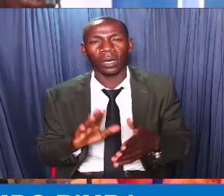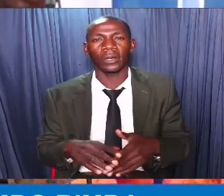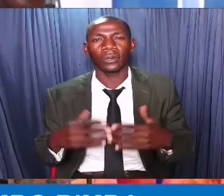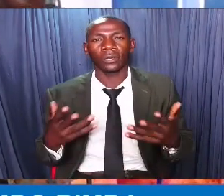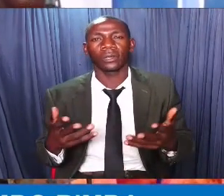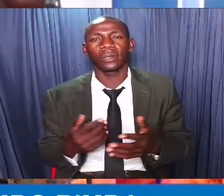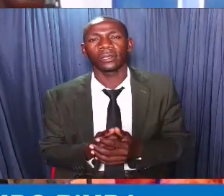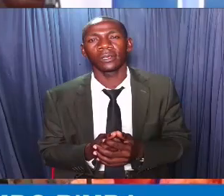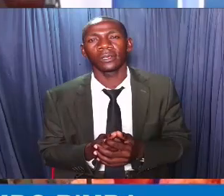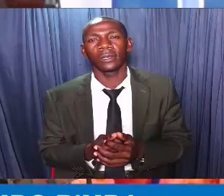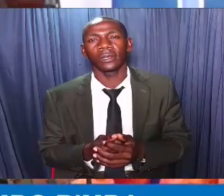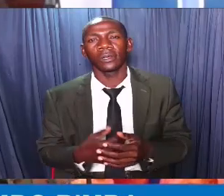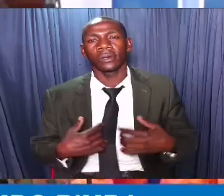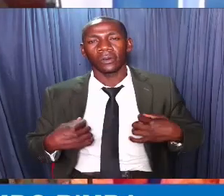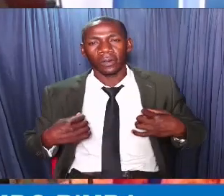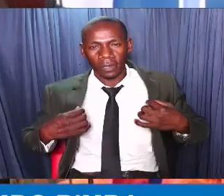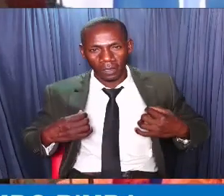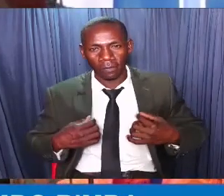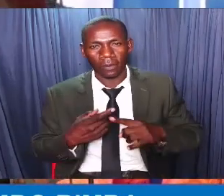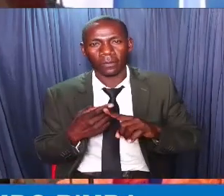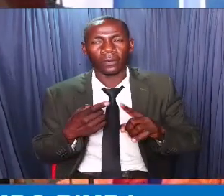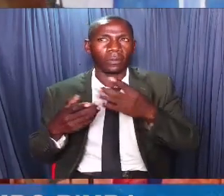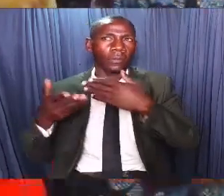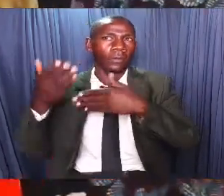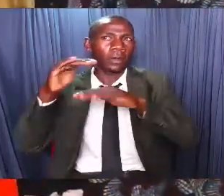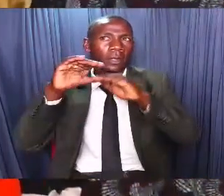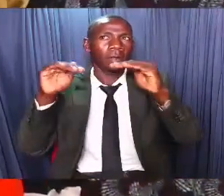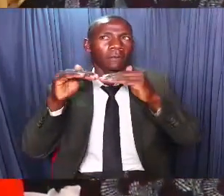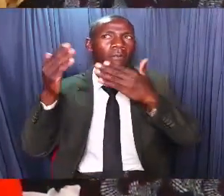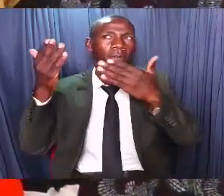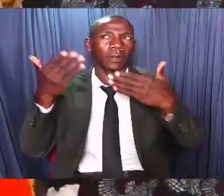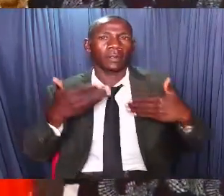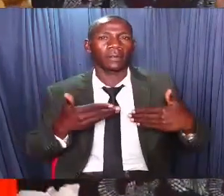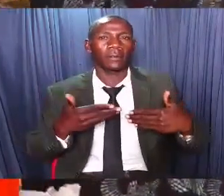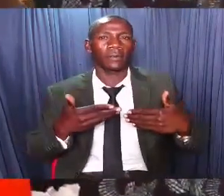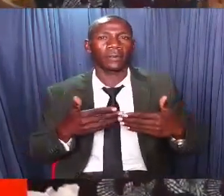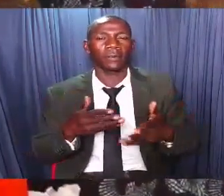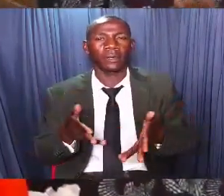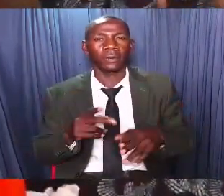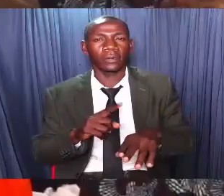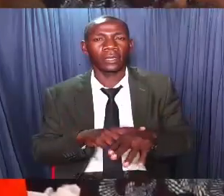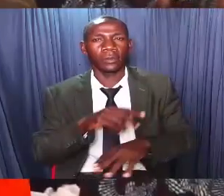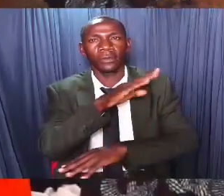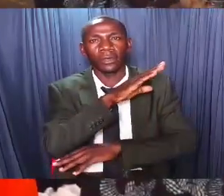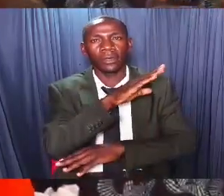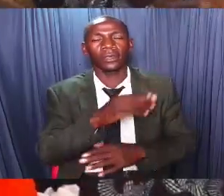Hallelujah. Hallelujah. Kuna kuvipa umevipa kutoka. There's been covered already. You've been covered from this afternoon.